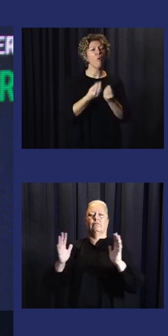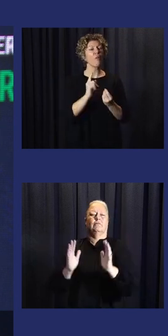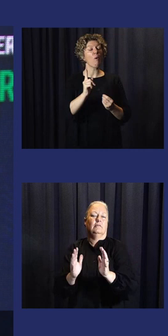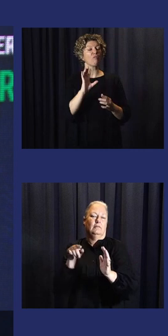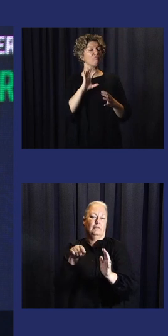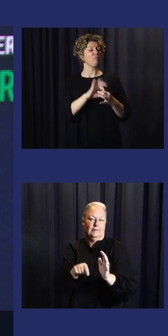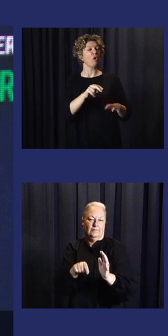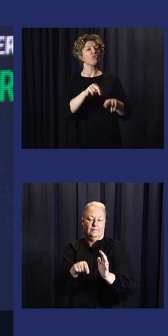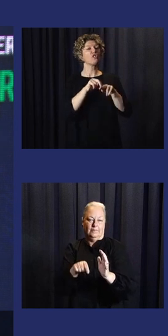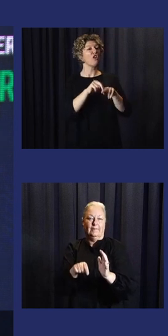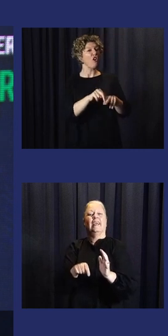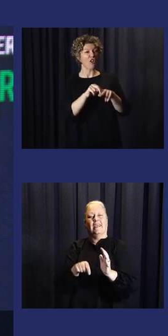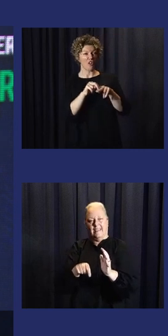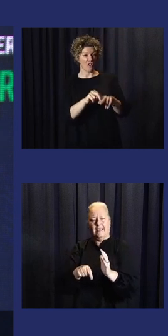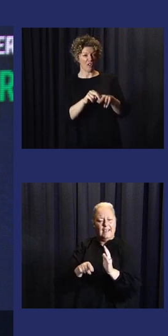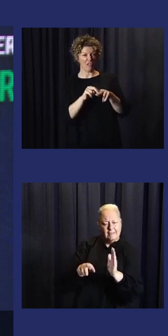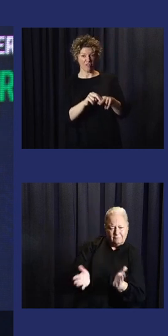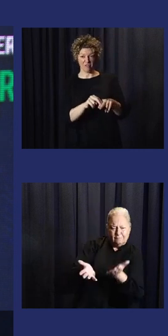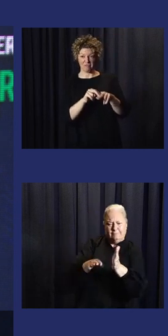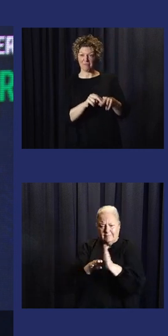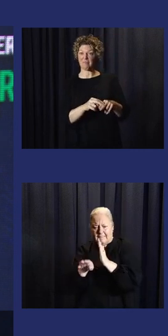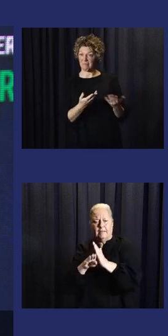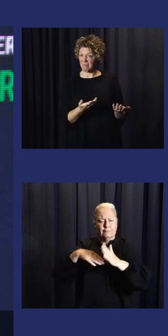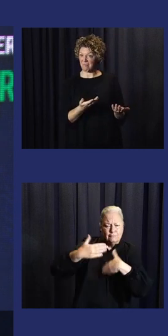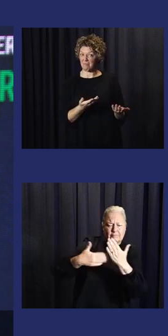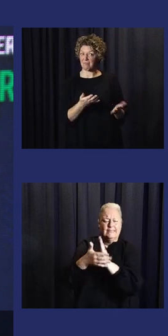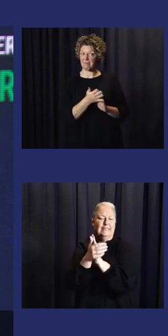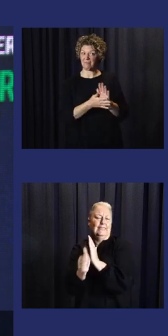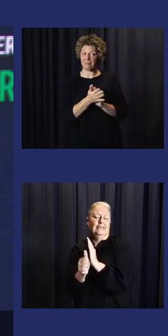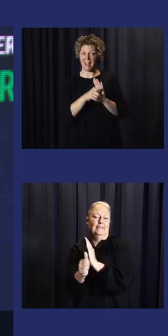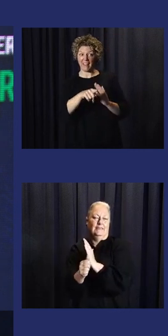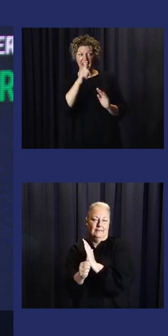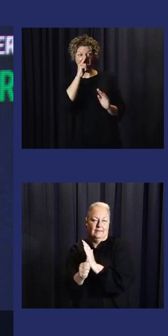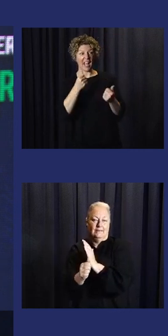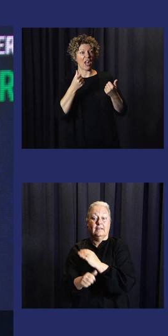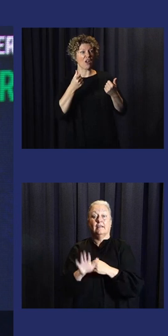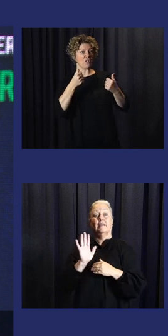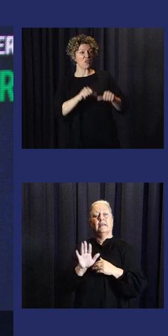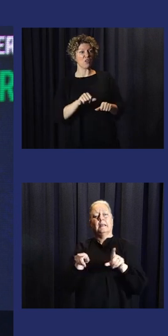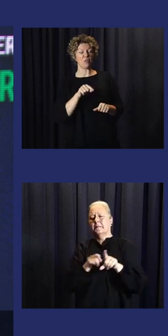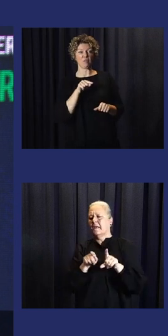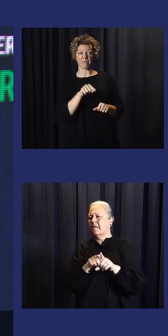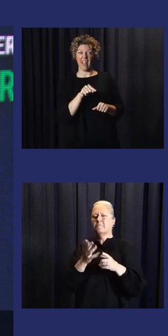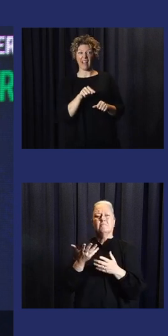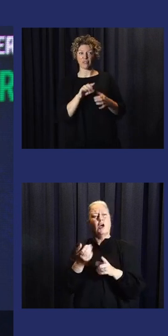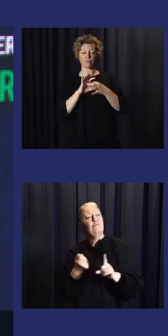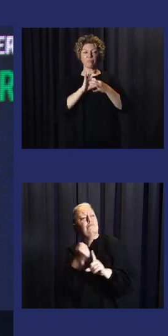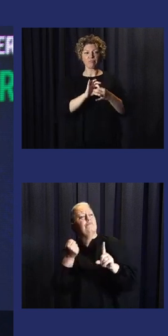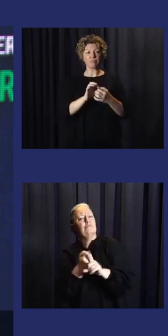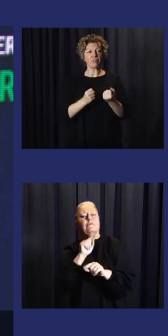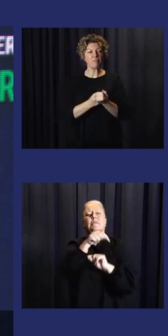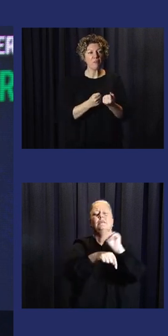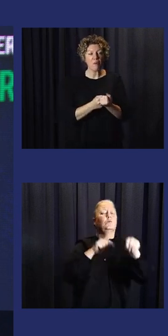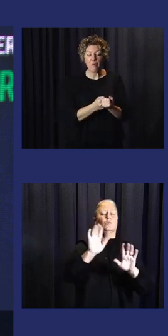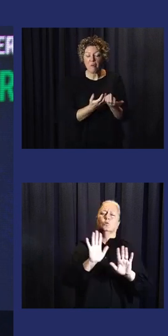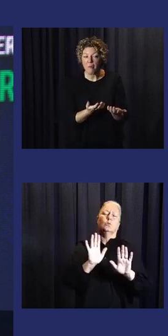of or avenue for developing their leadership path and journey. not only in the movement, but beyond